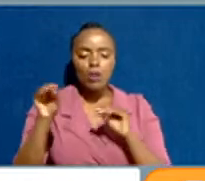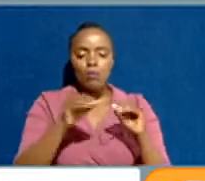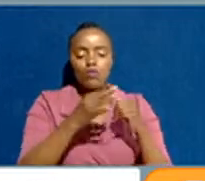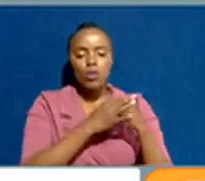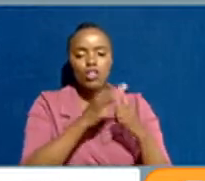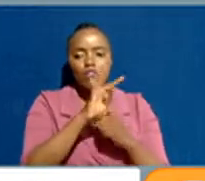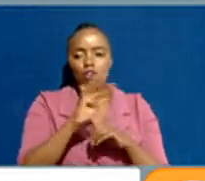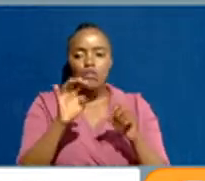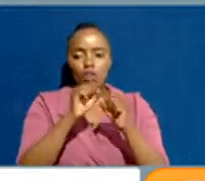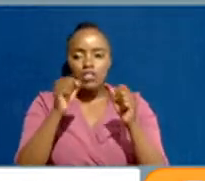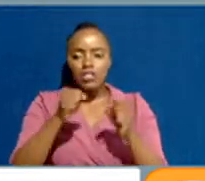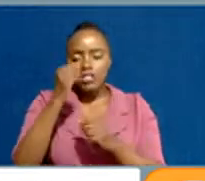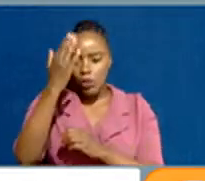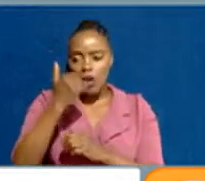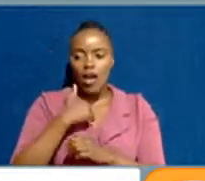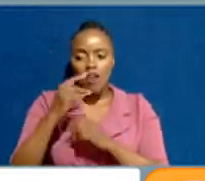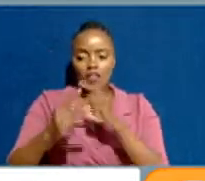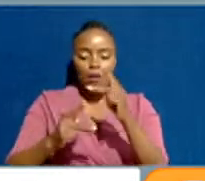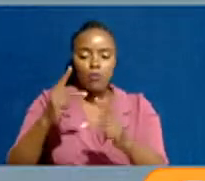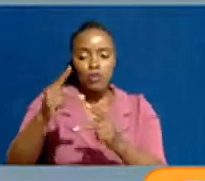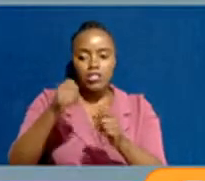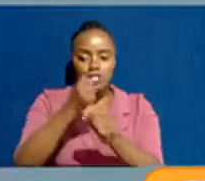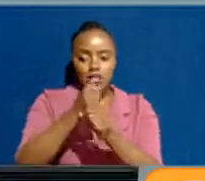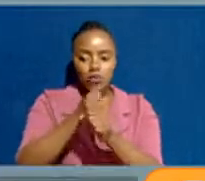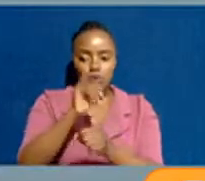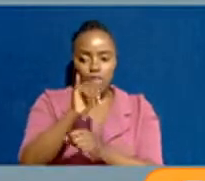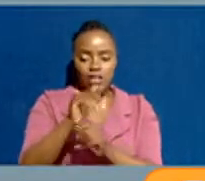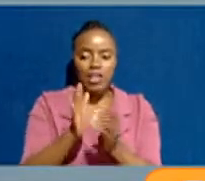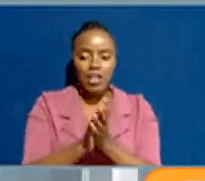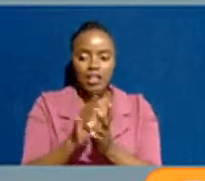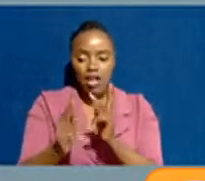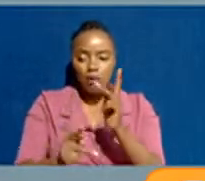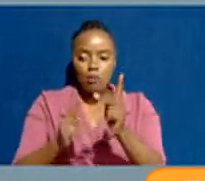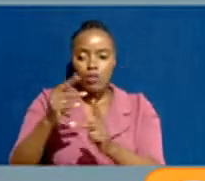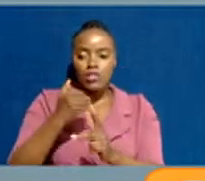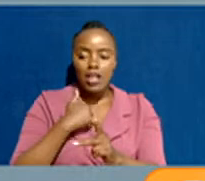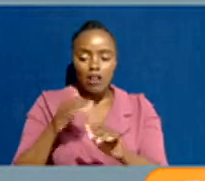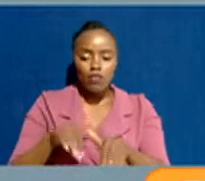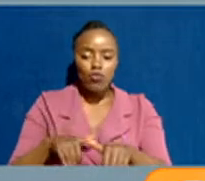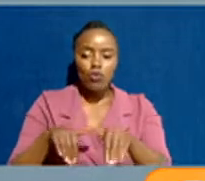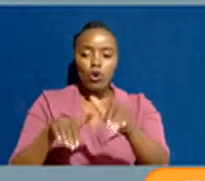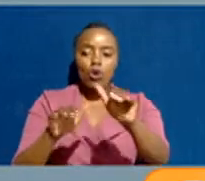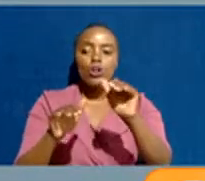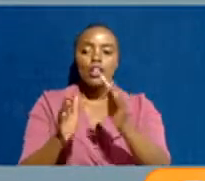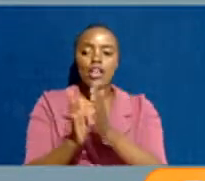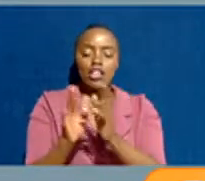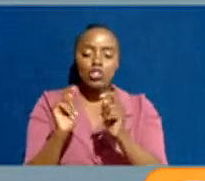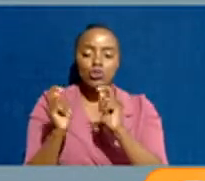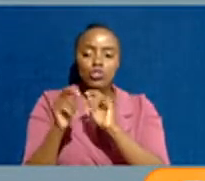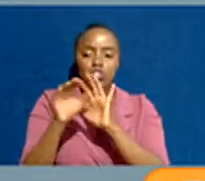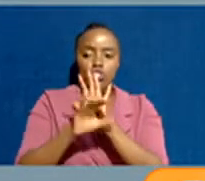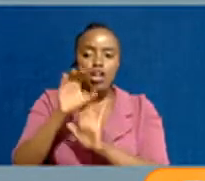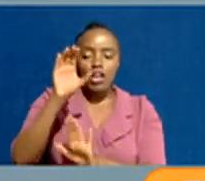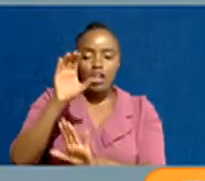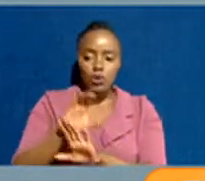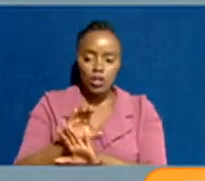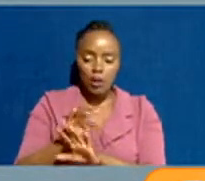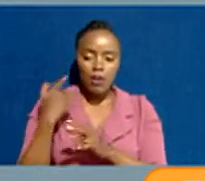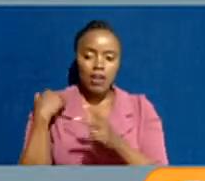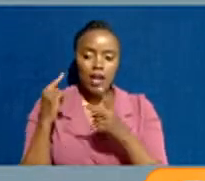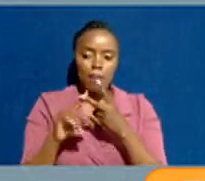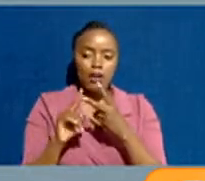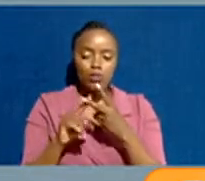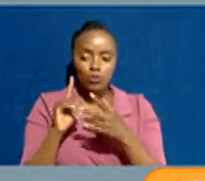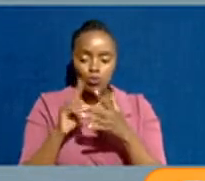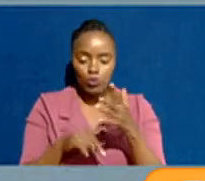844. Because there is a procedure. There is a process that is followed to change a curriculum. Secondly, is